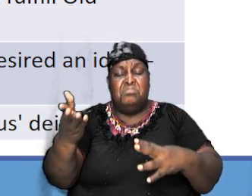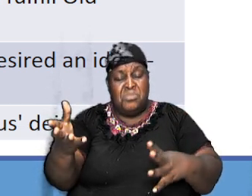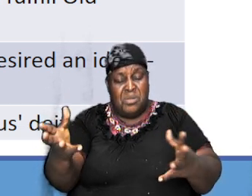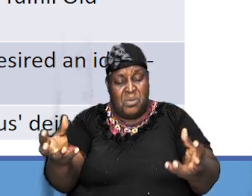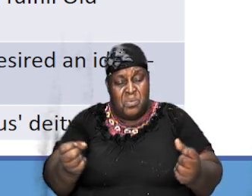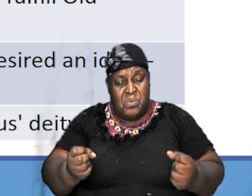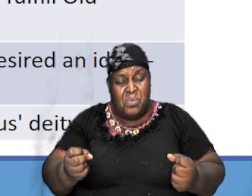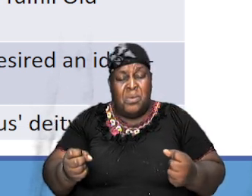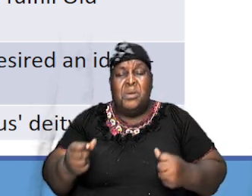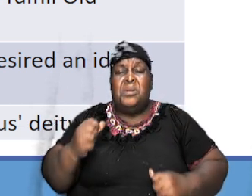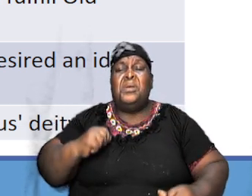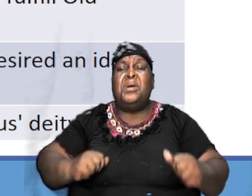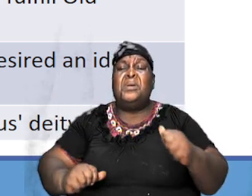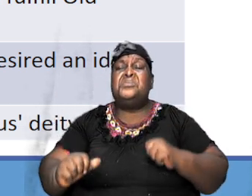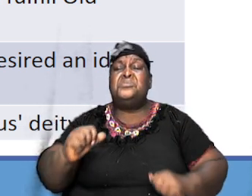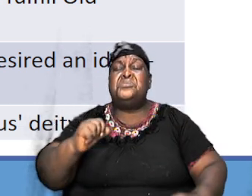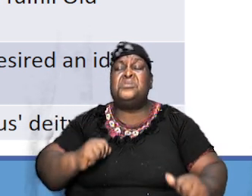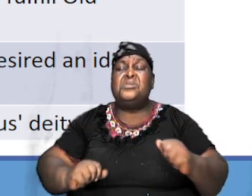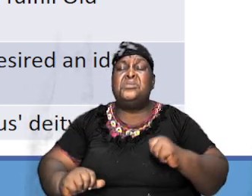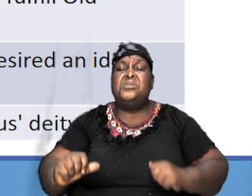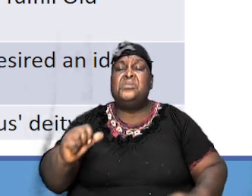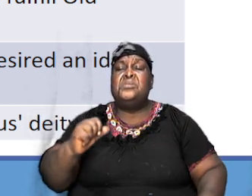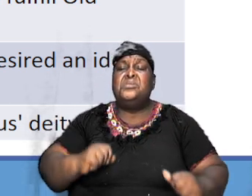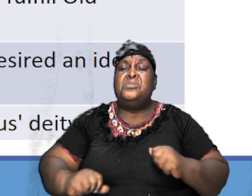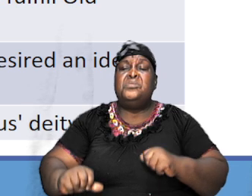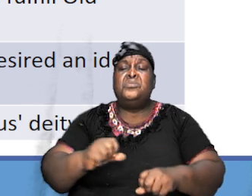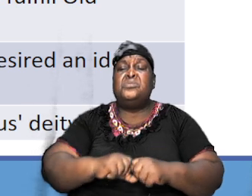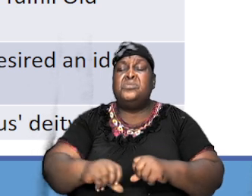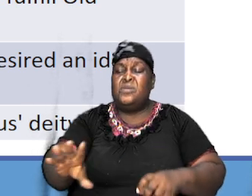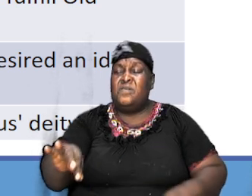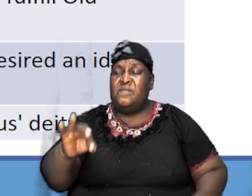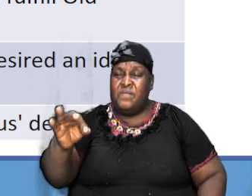result oriented, and so you find that Matthew,